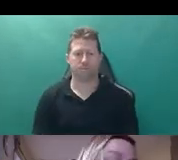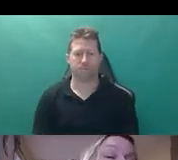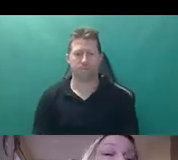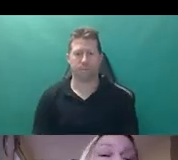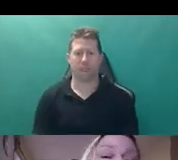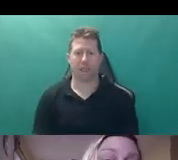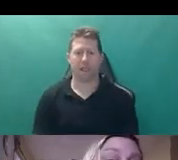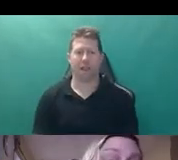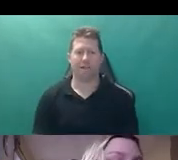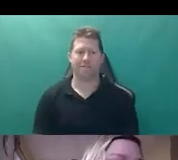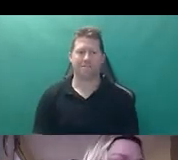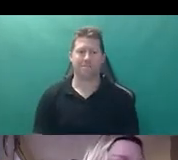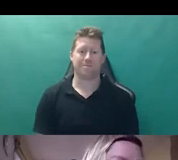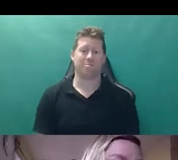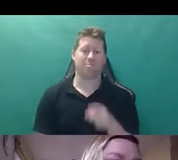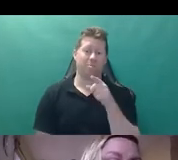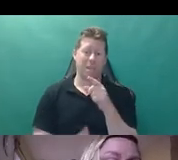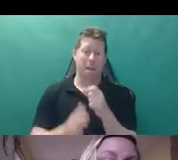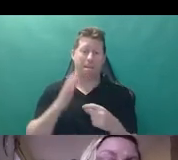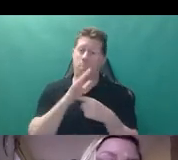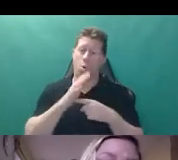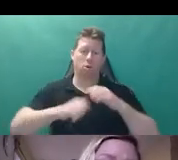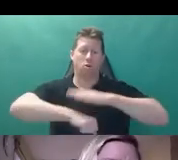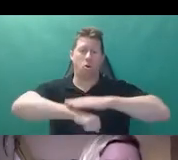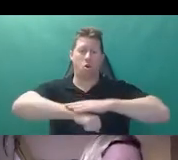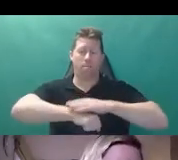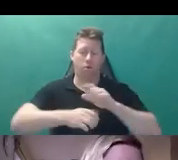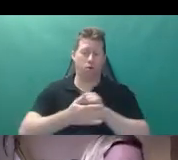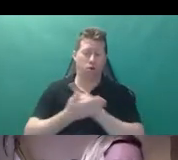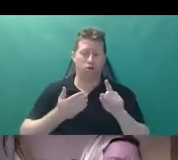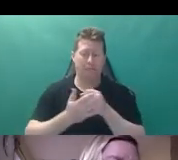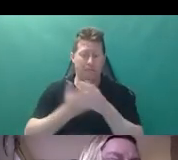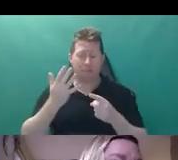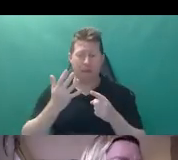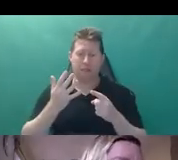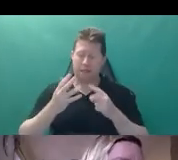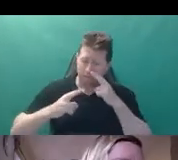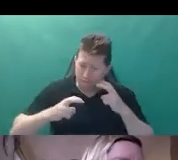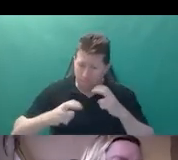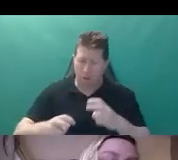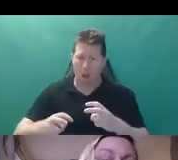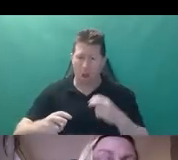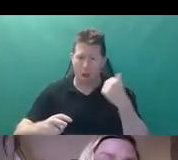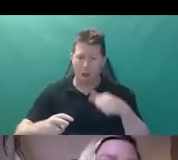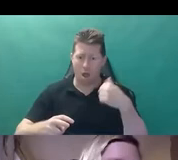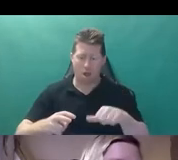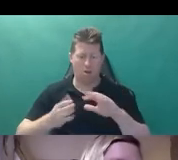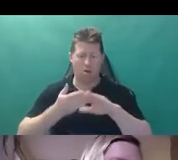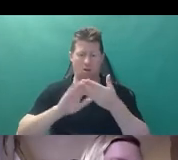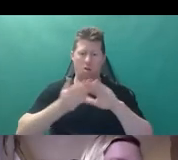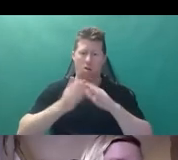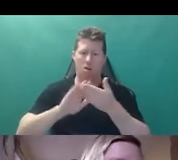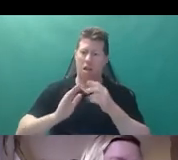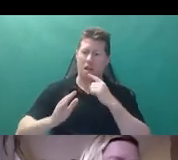So this was a pivotal moment in the disability studies and in sociology. In looking at society, they had turned the lens